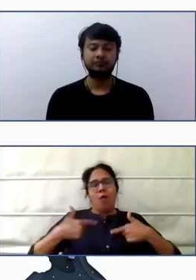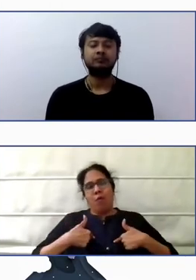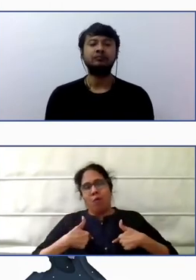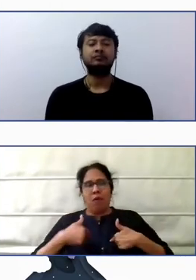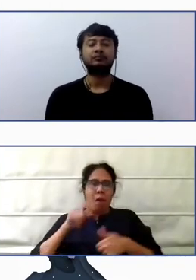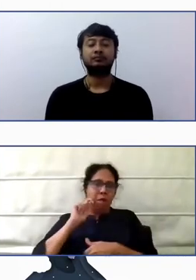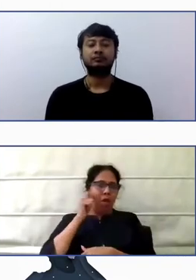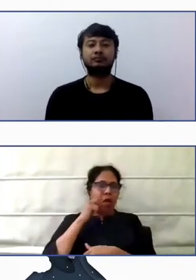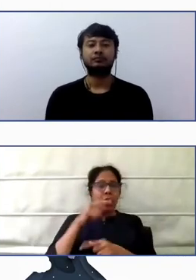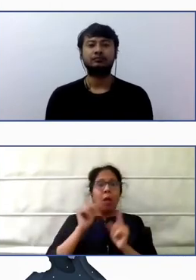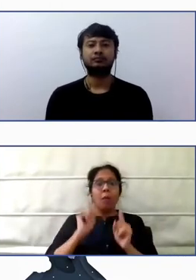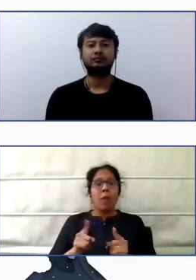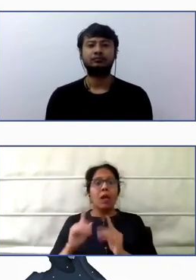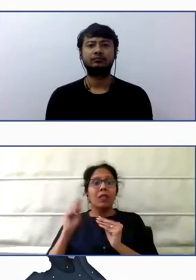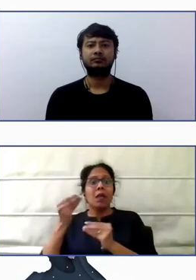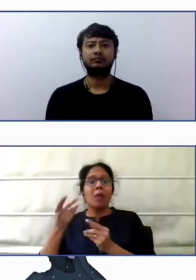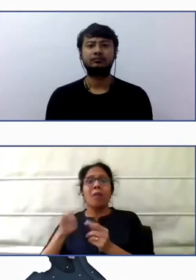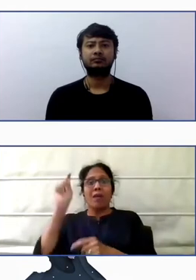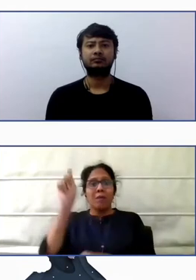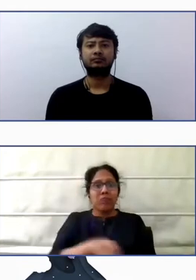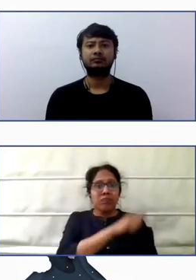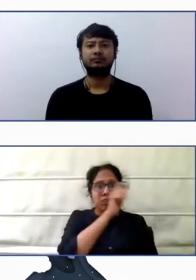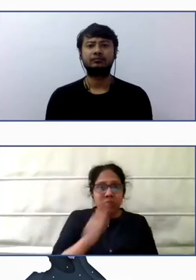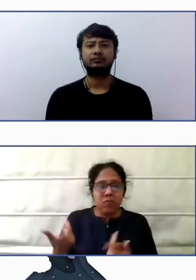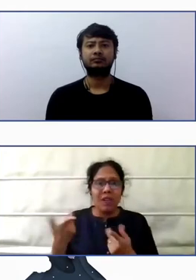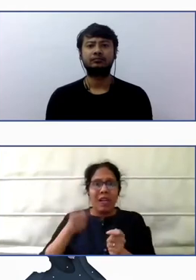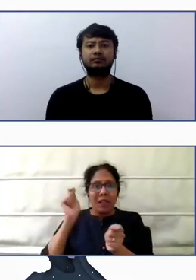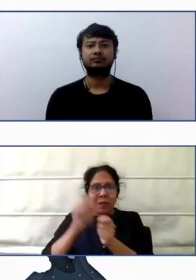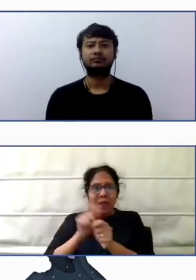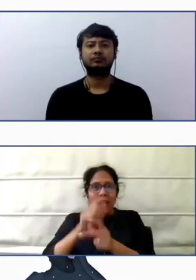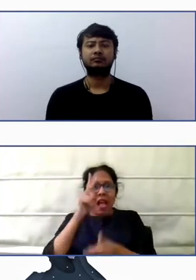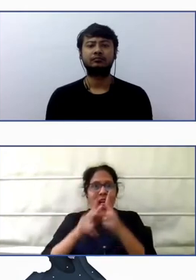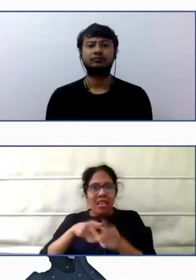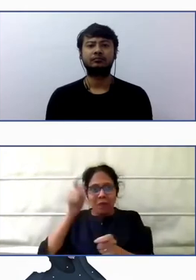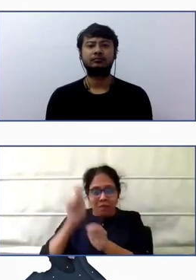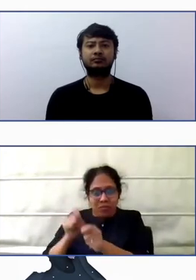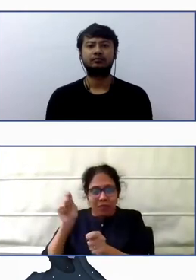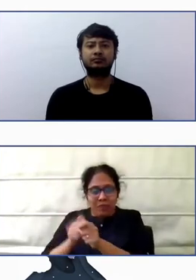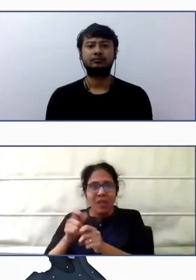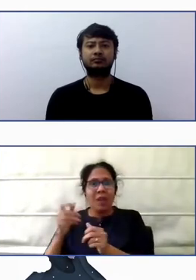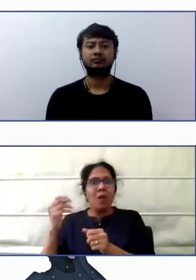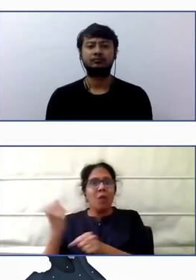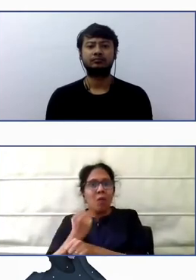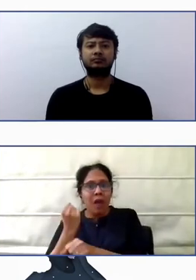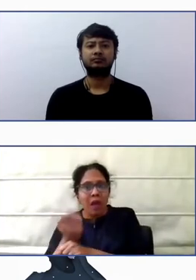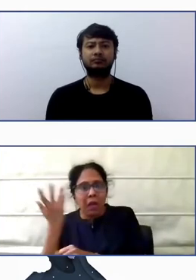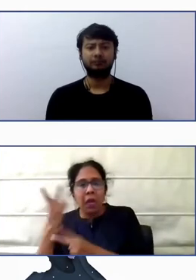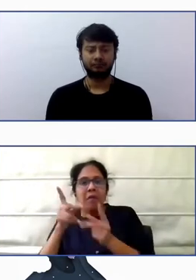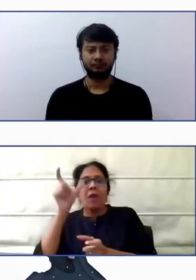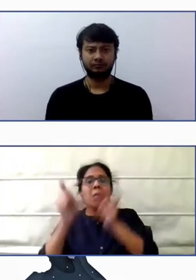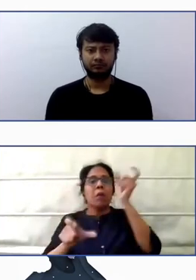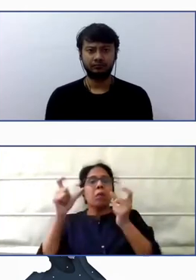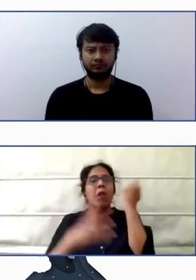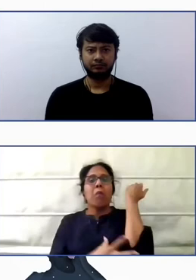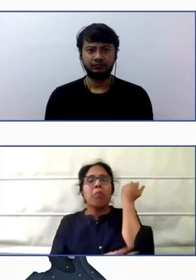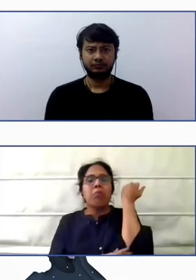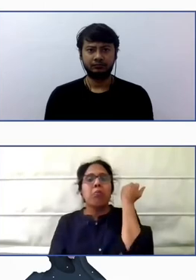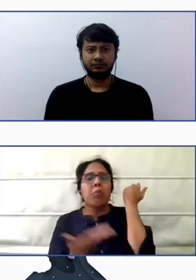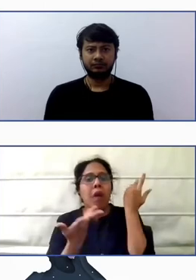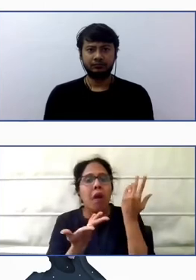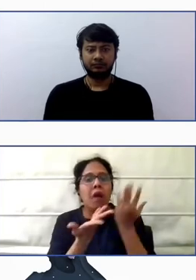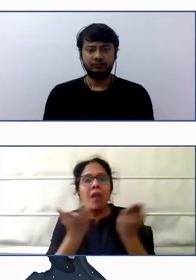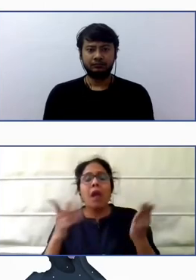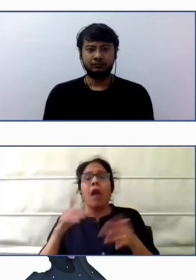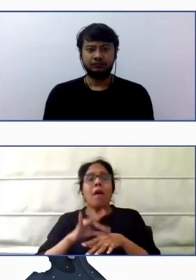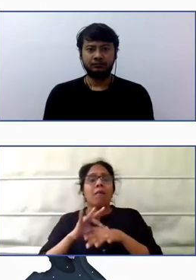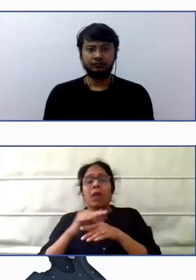silk weavers or sewing machine or... And if you look at the 45% of the population that is poor, who do their livelihoods basic of physical